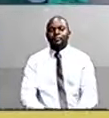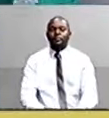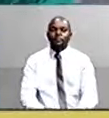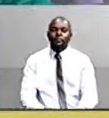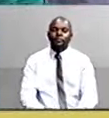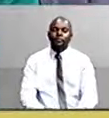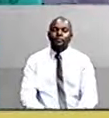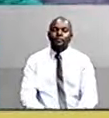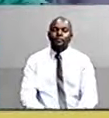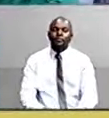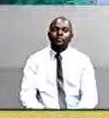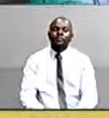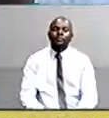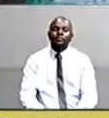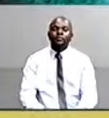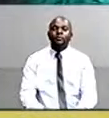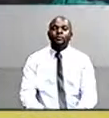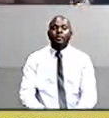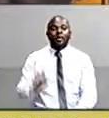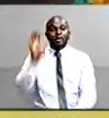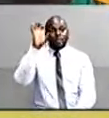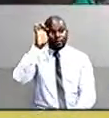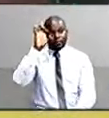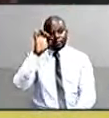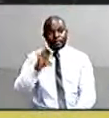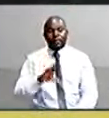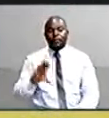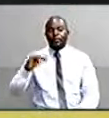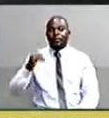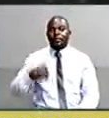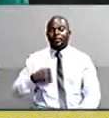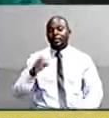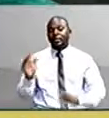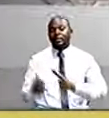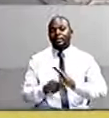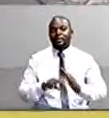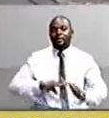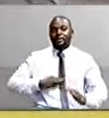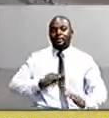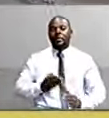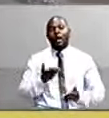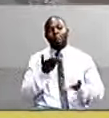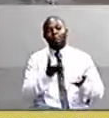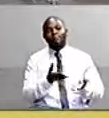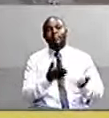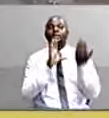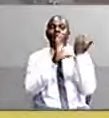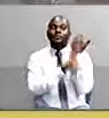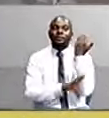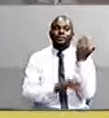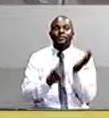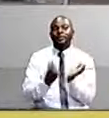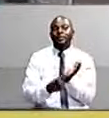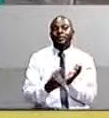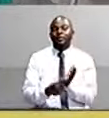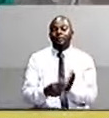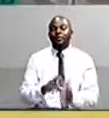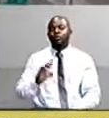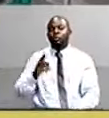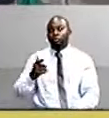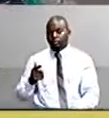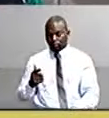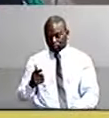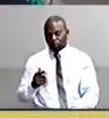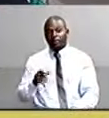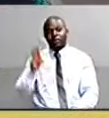The Ethiopian women under 17 team are in the country ahead of the Saturday encounter with Uganda at the StarTimes Stadium in Lugogo.